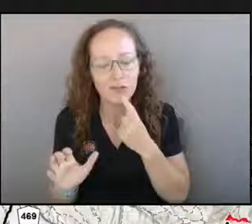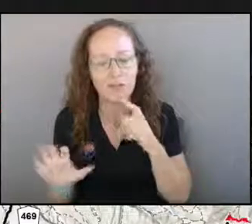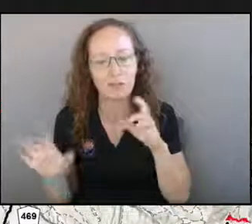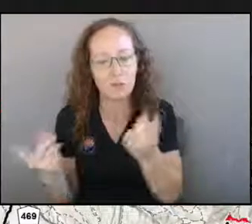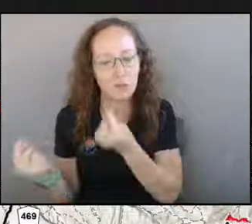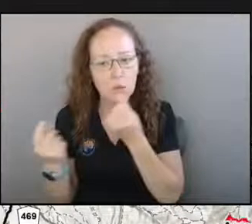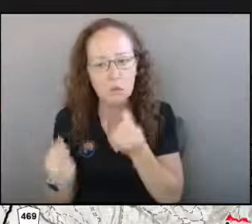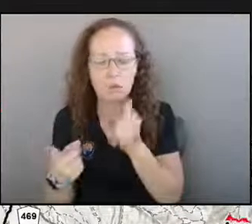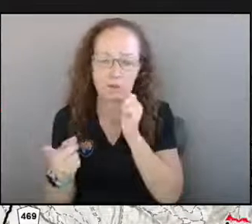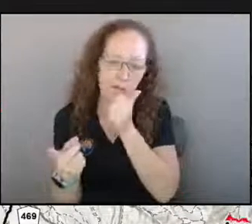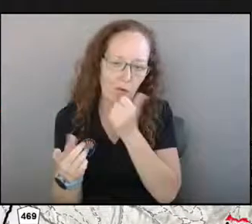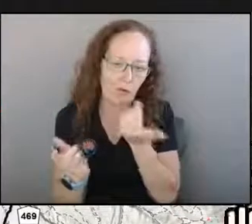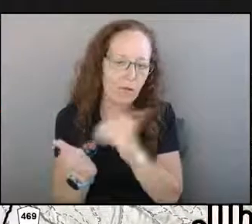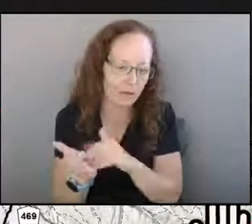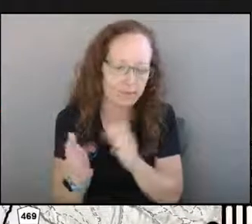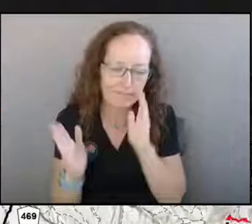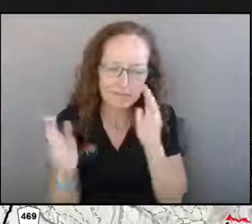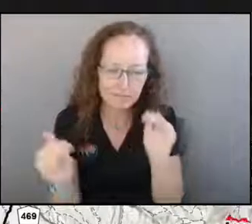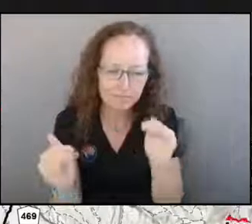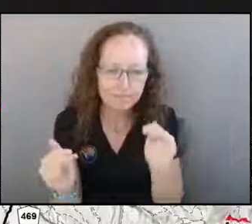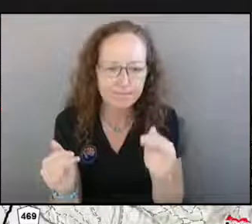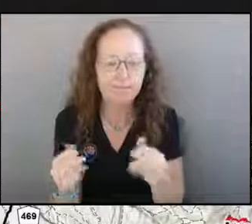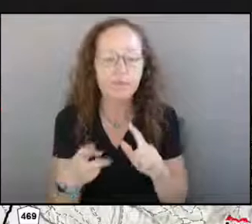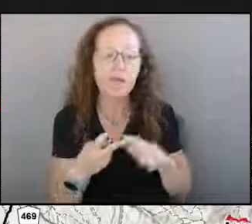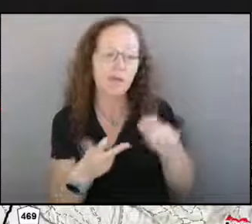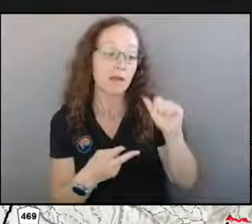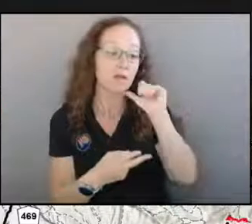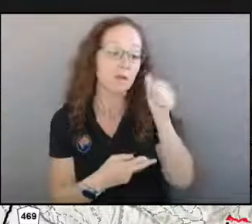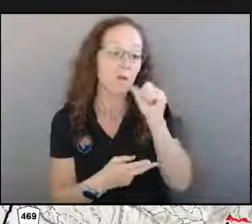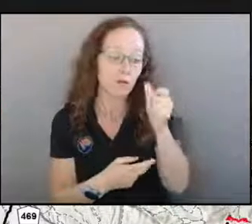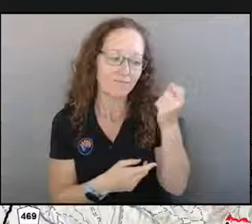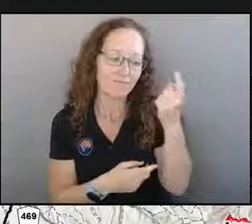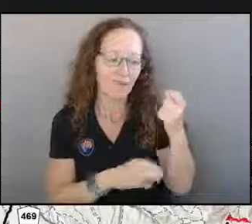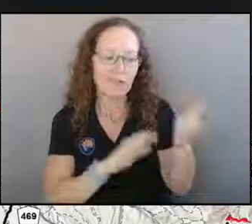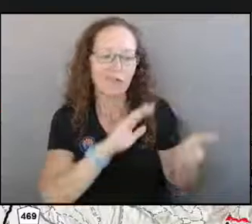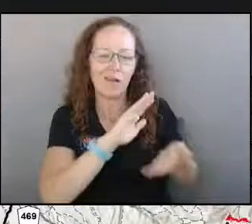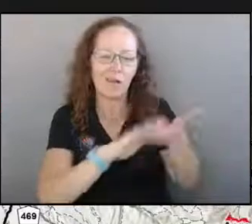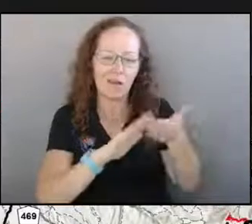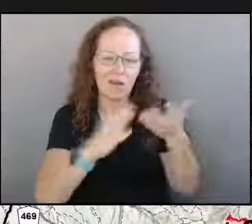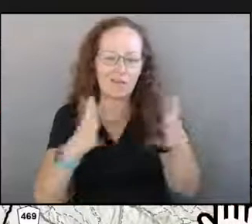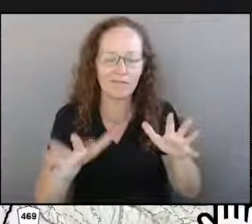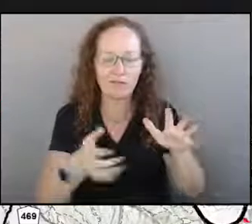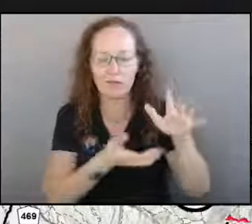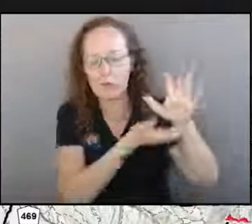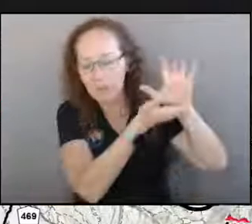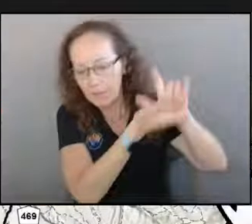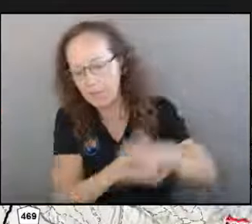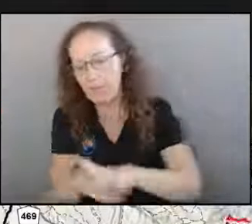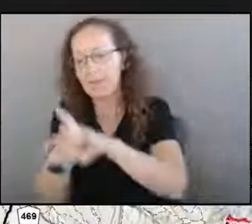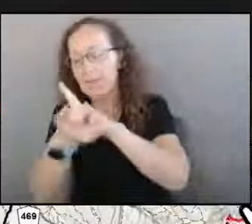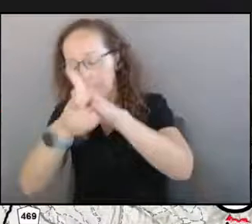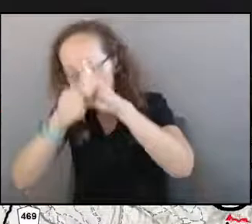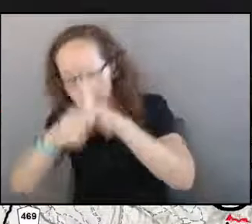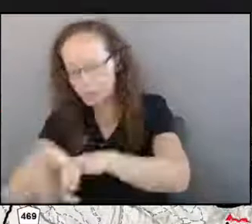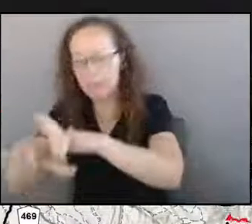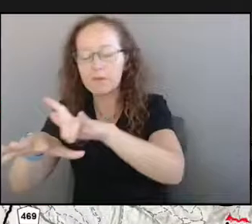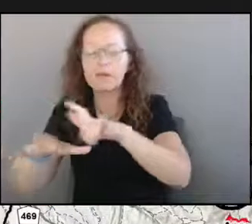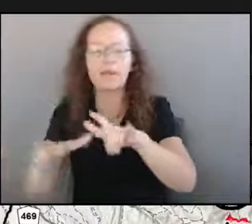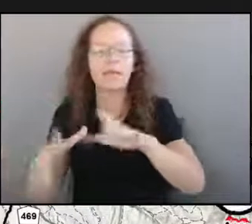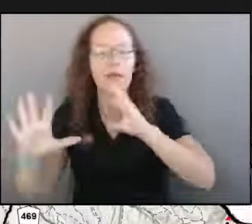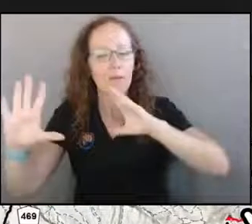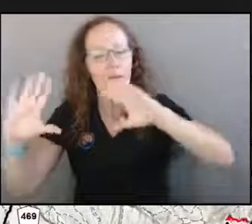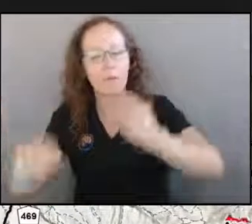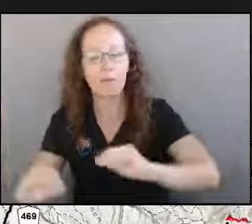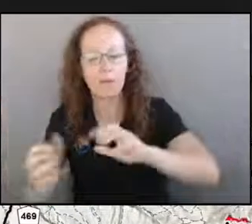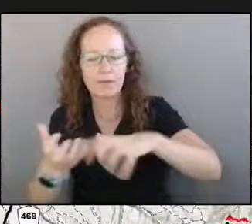tomorrow. As you heard from operations, they put the scoopers in there. That really knocks the steam out of it and really kept the